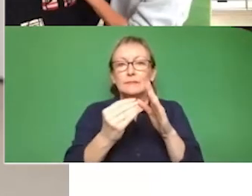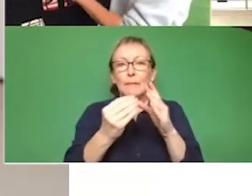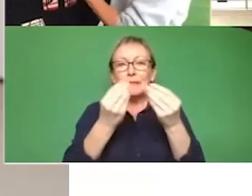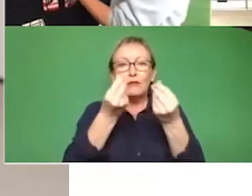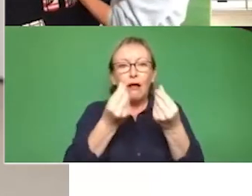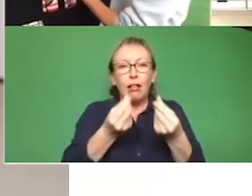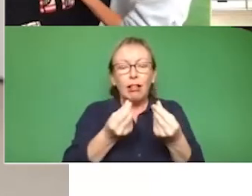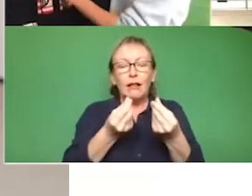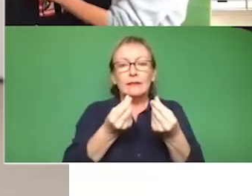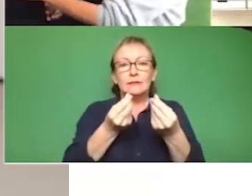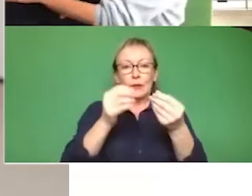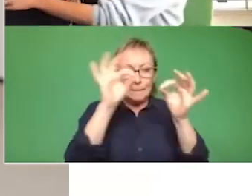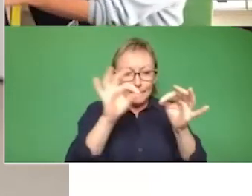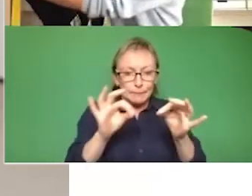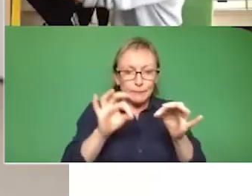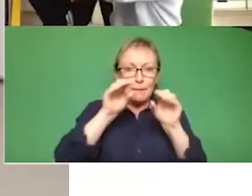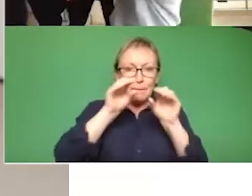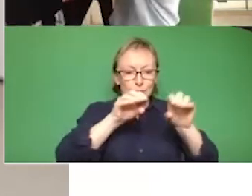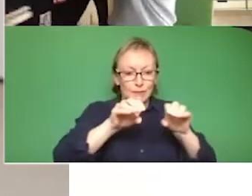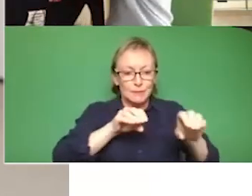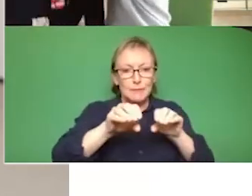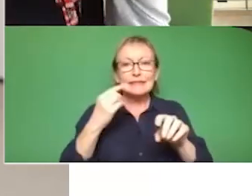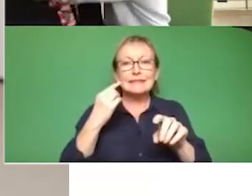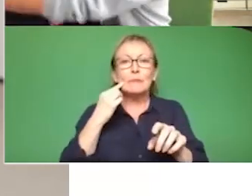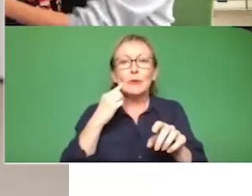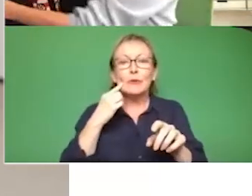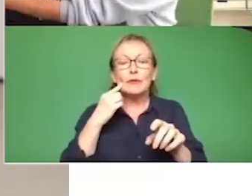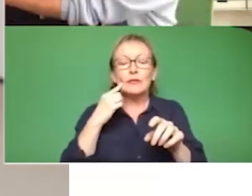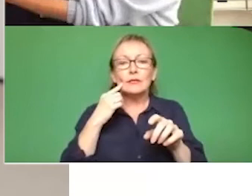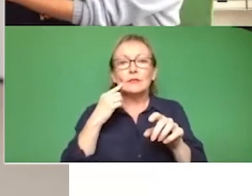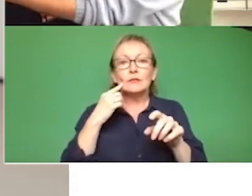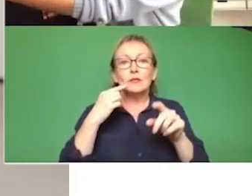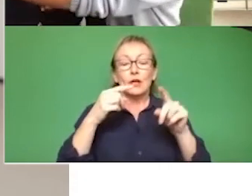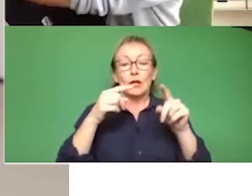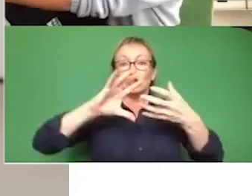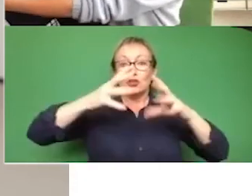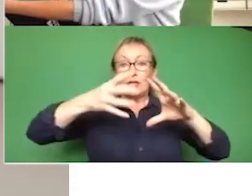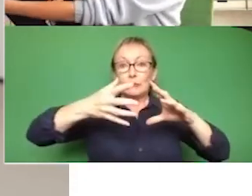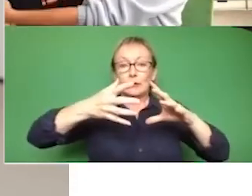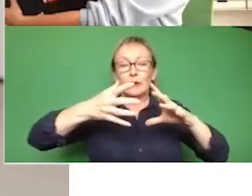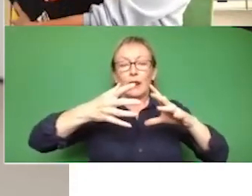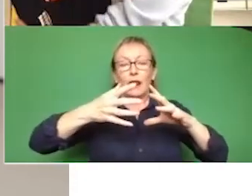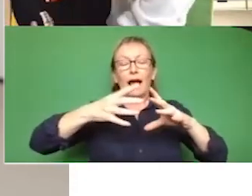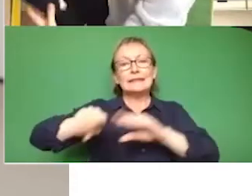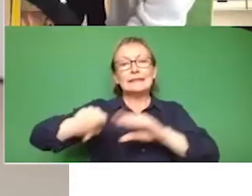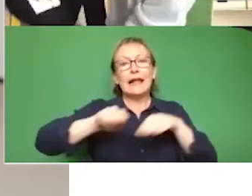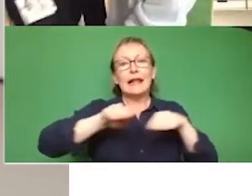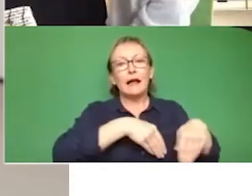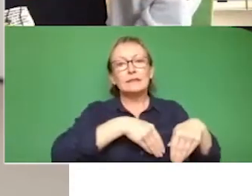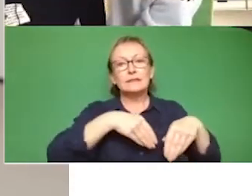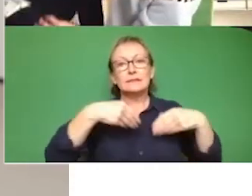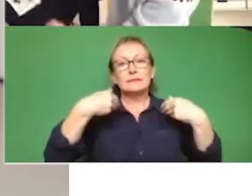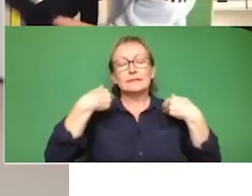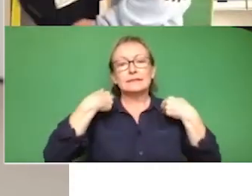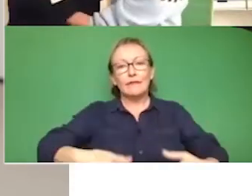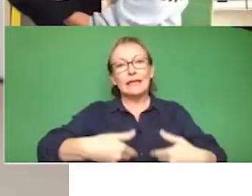on, love them beautifully, naively. And then this, the shape is based on a traditional sailor's Gansey yeah. knit. It's a navy, sorry,